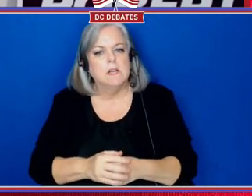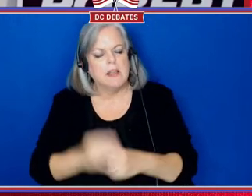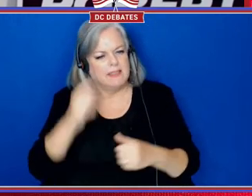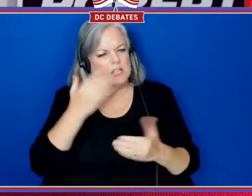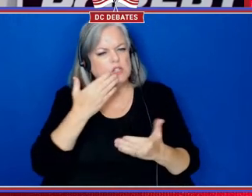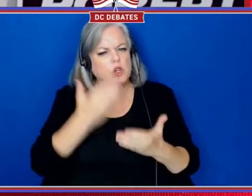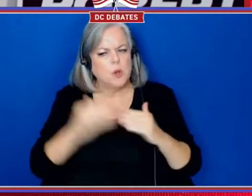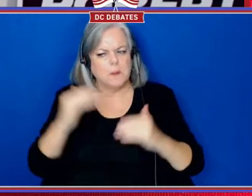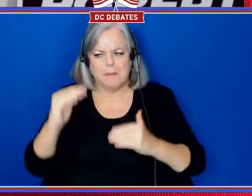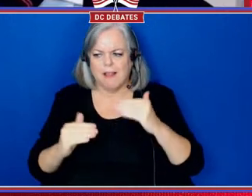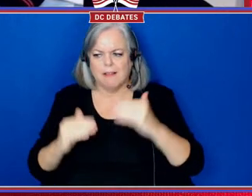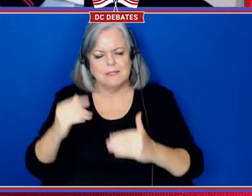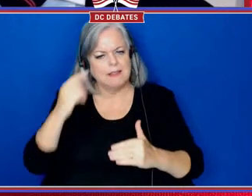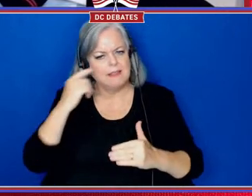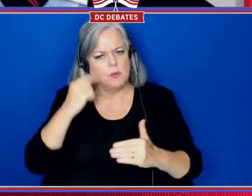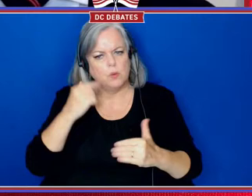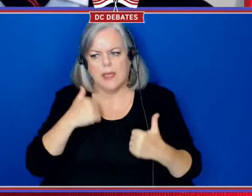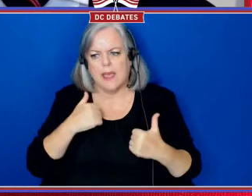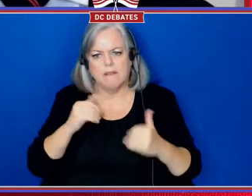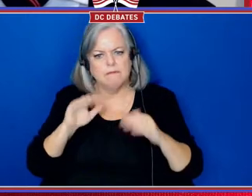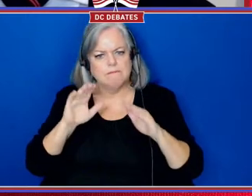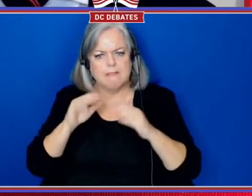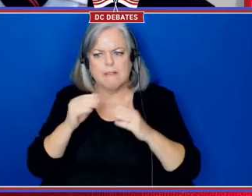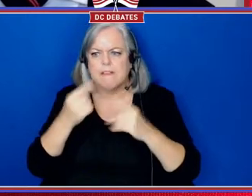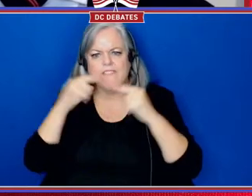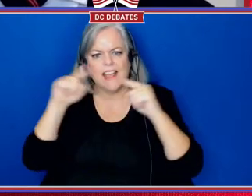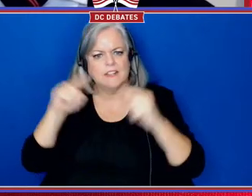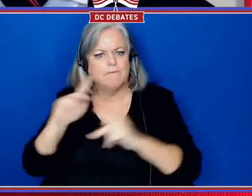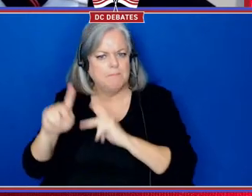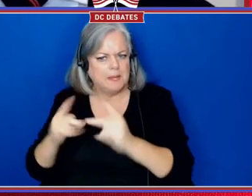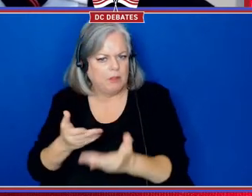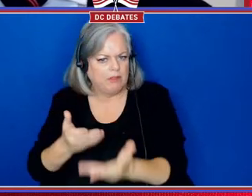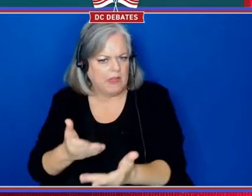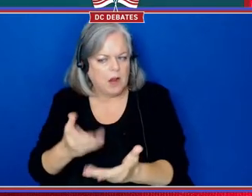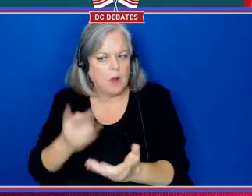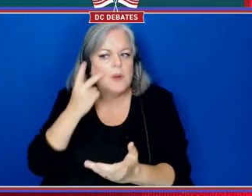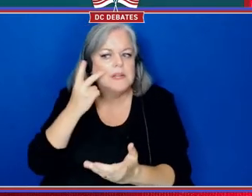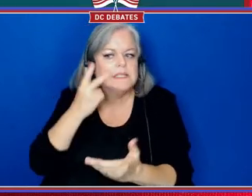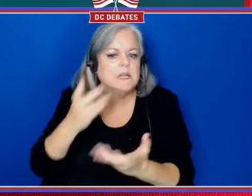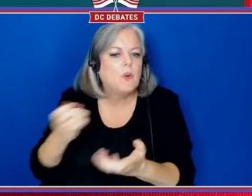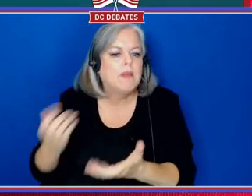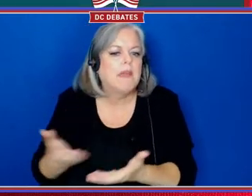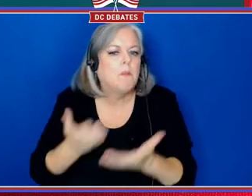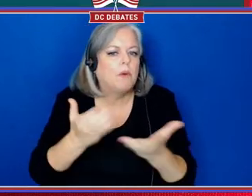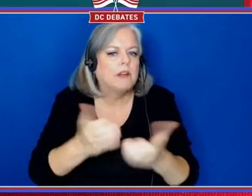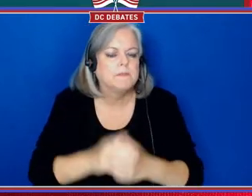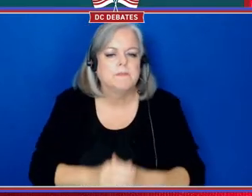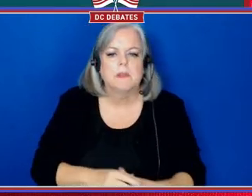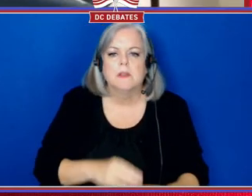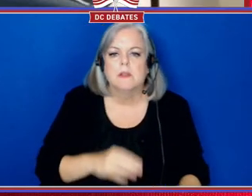back with. Mayor Bowser, is there a change that you would like to make to taxes in D.C.?